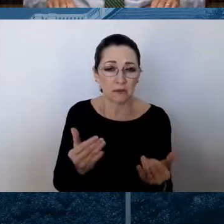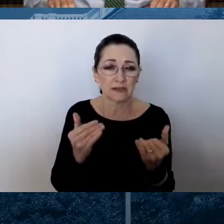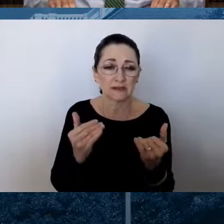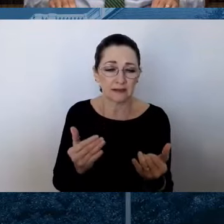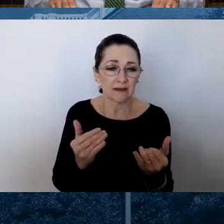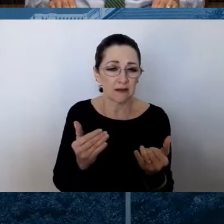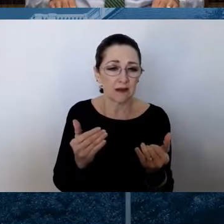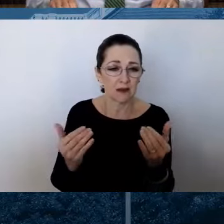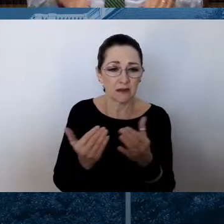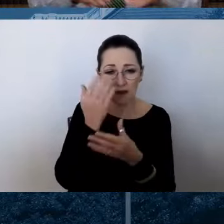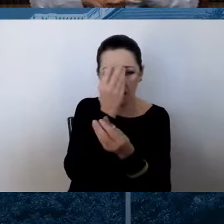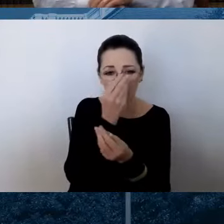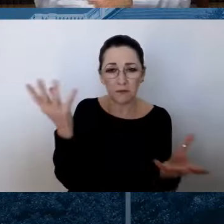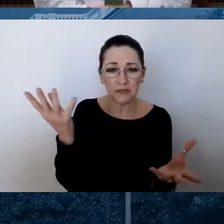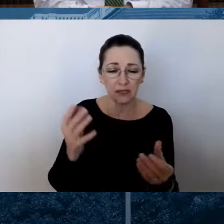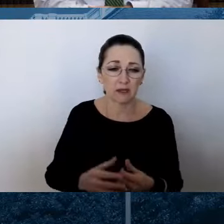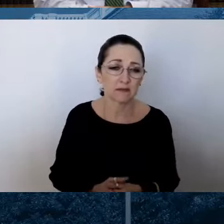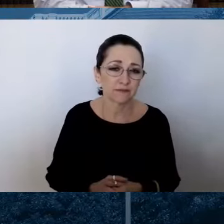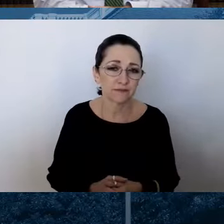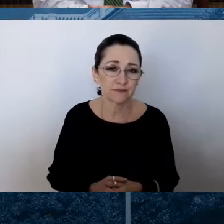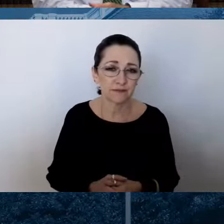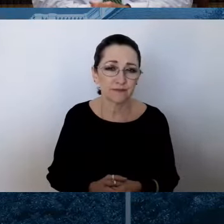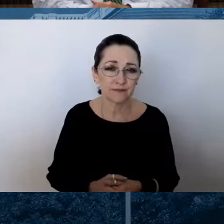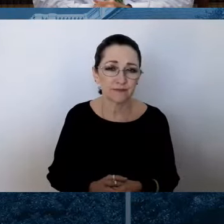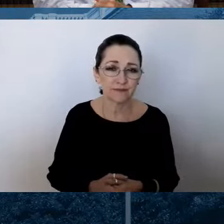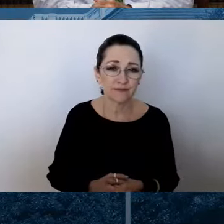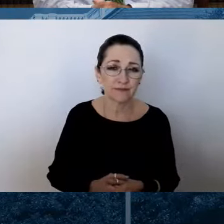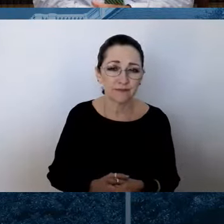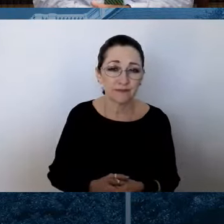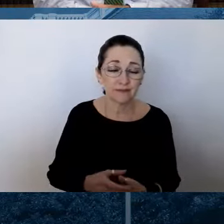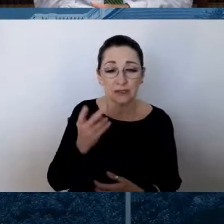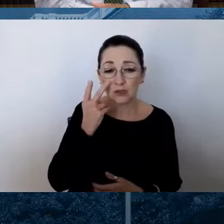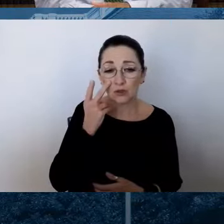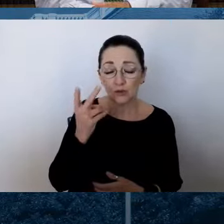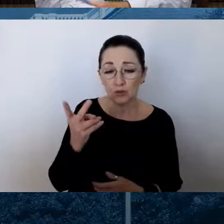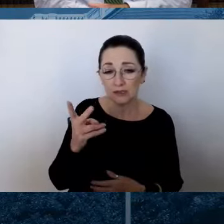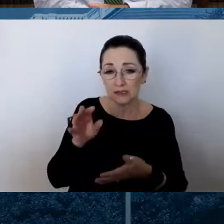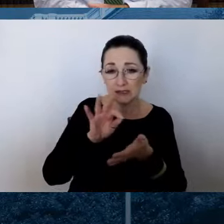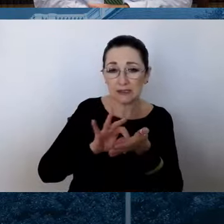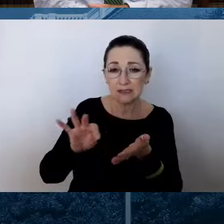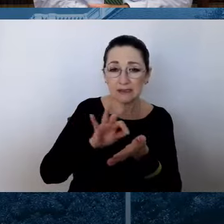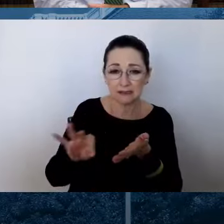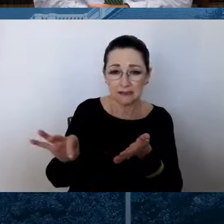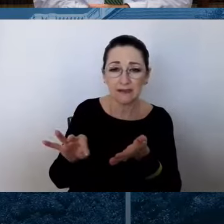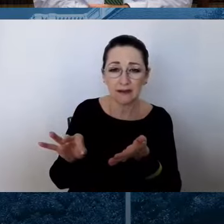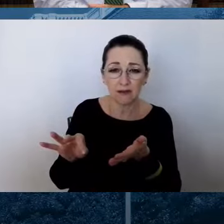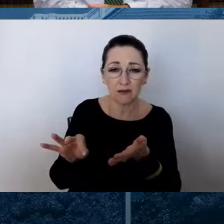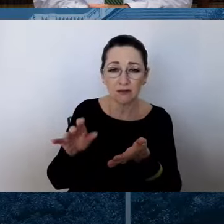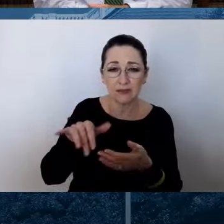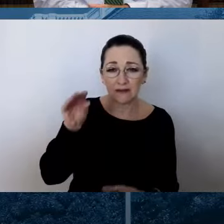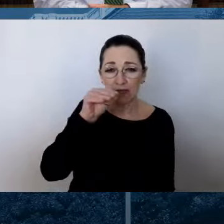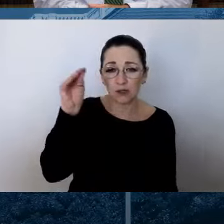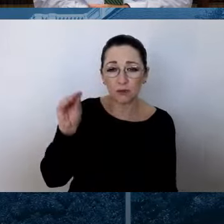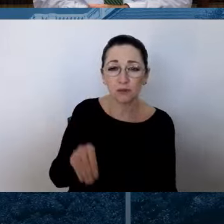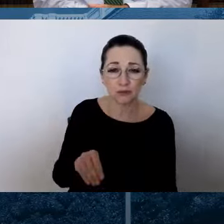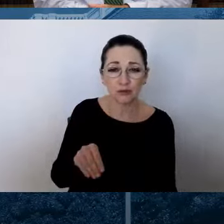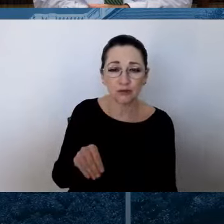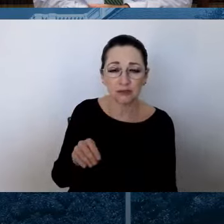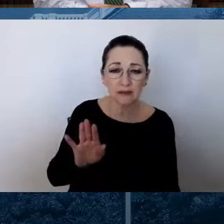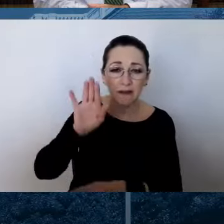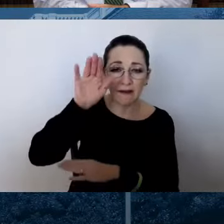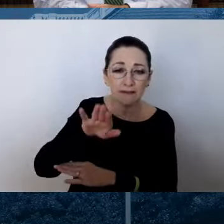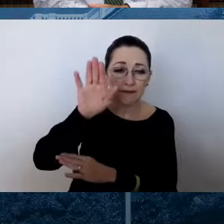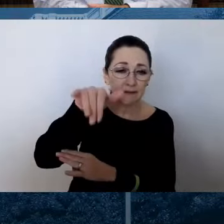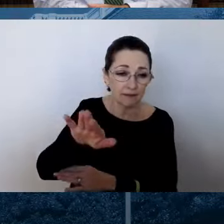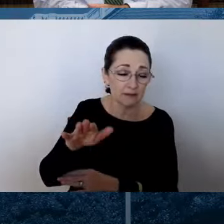board. We're up now on a 7-day moving average. That number of positive cases jumps up and down, mostly